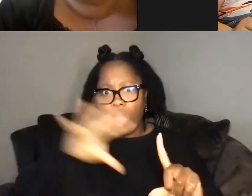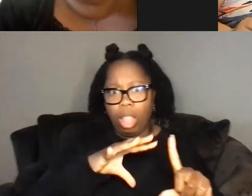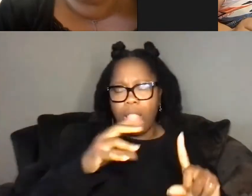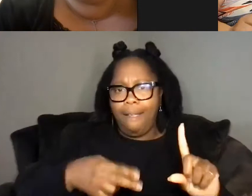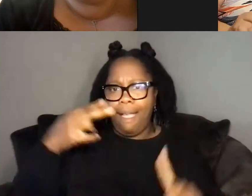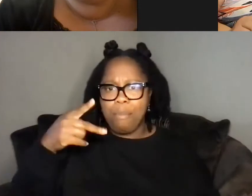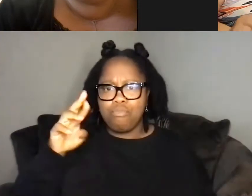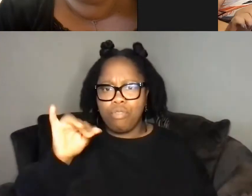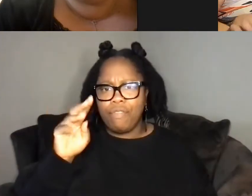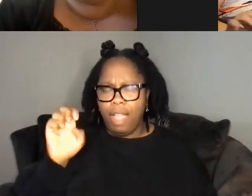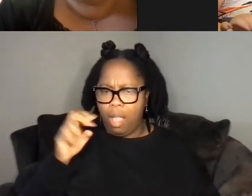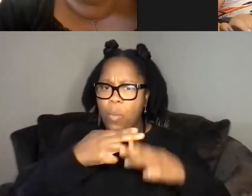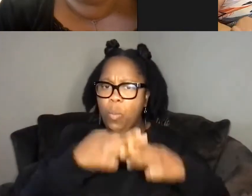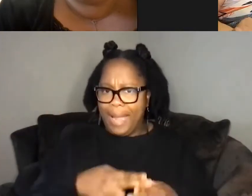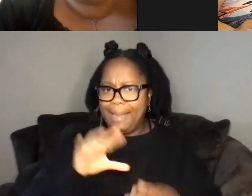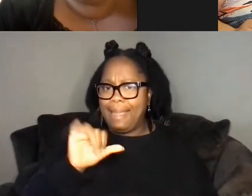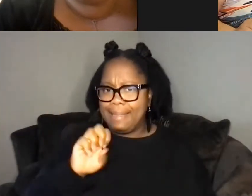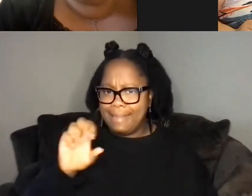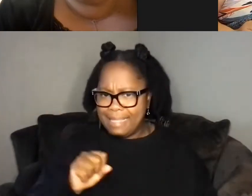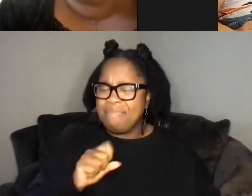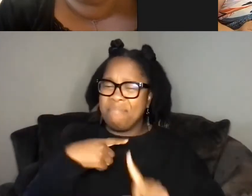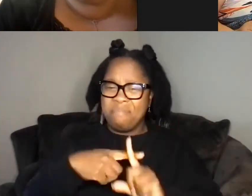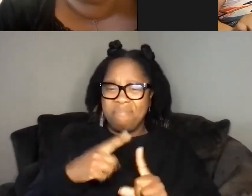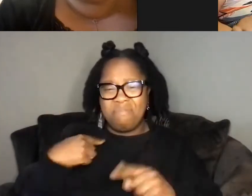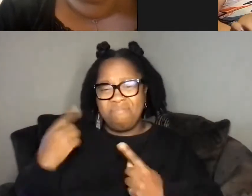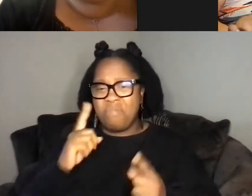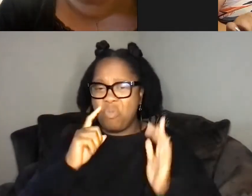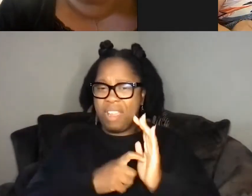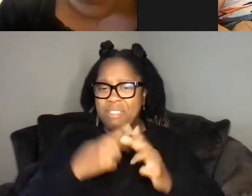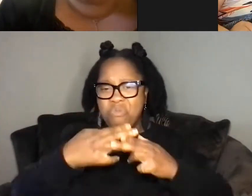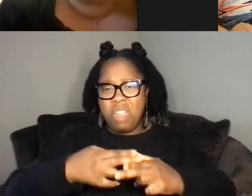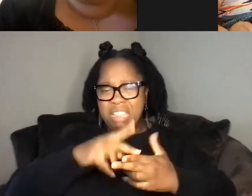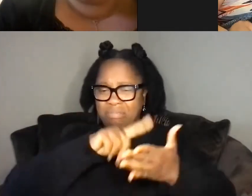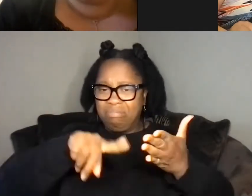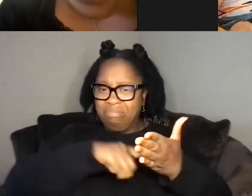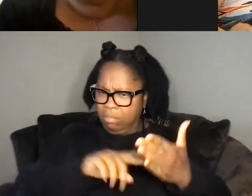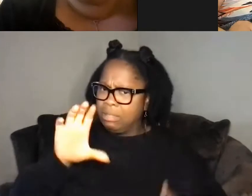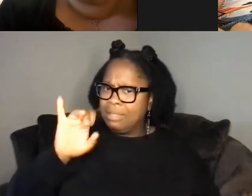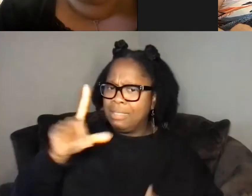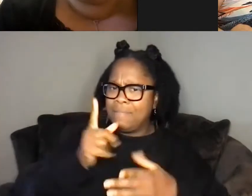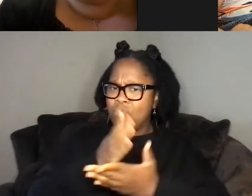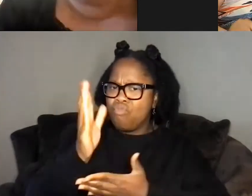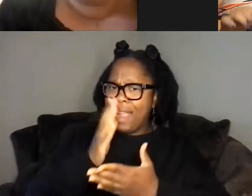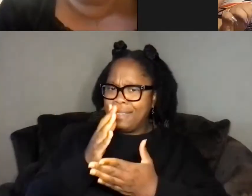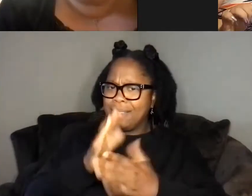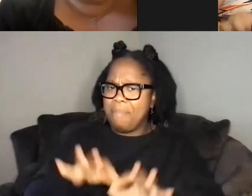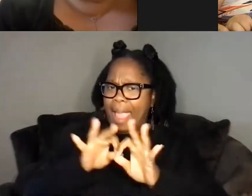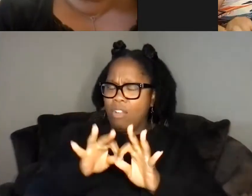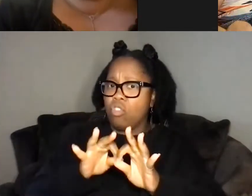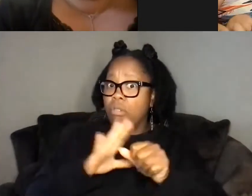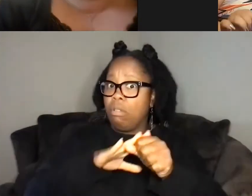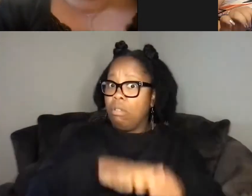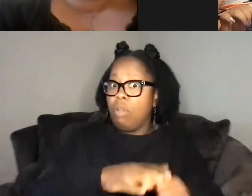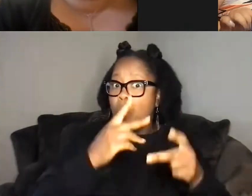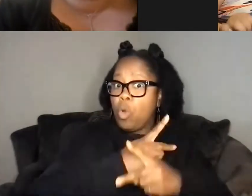has always recognized weight discrimination as a civil rights matter that disproportionately affects people